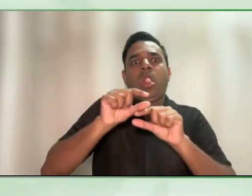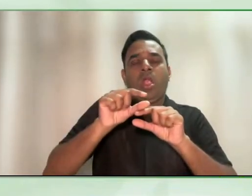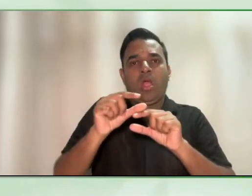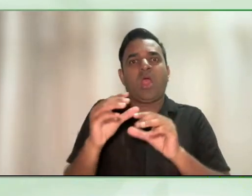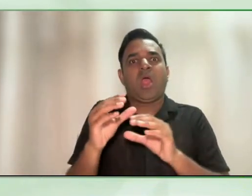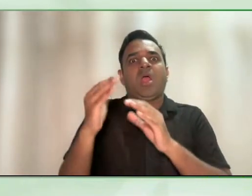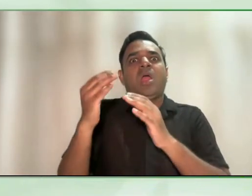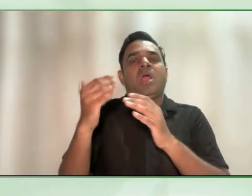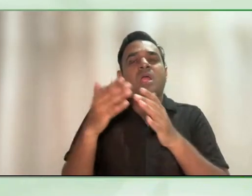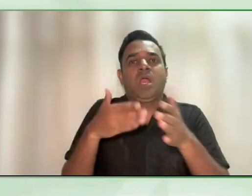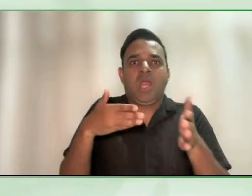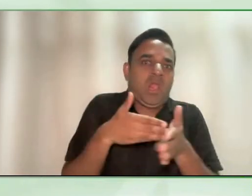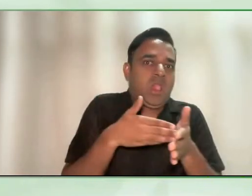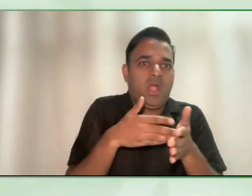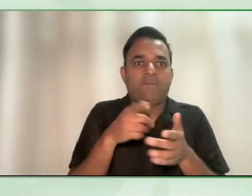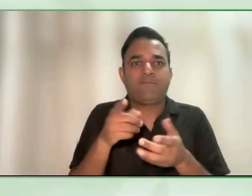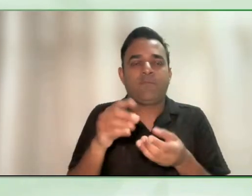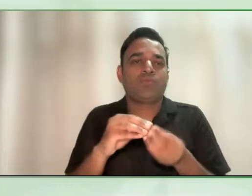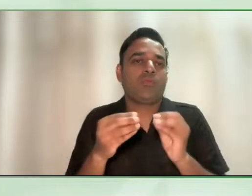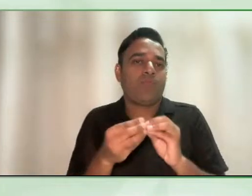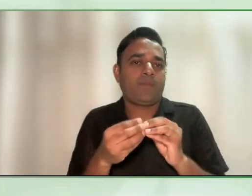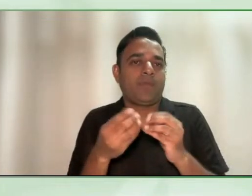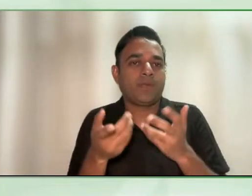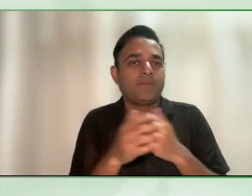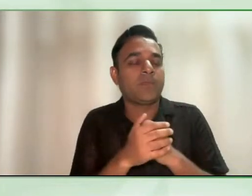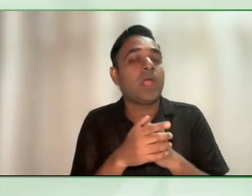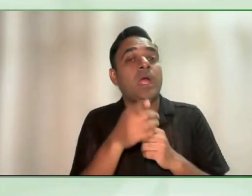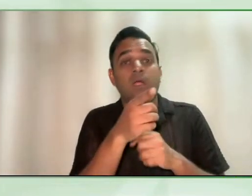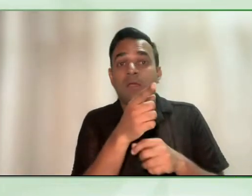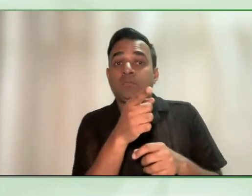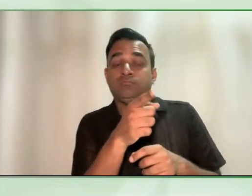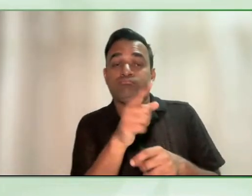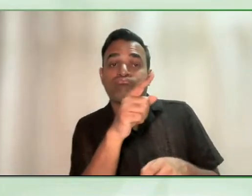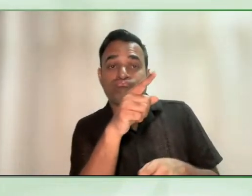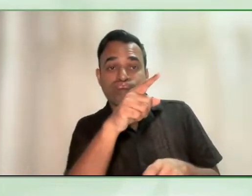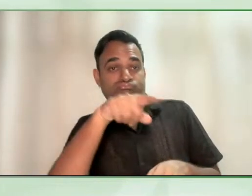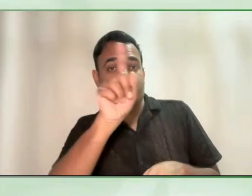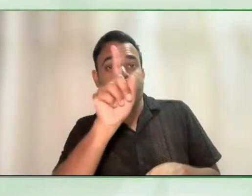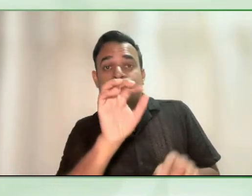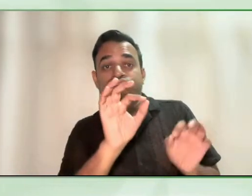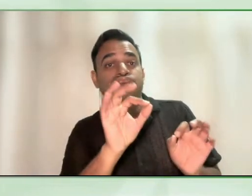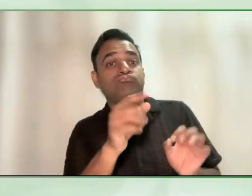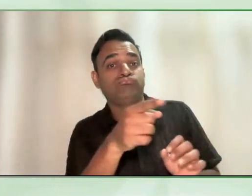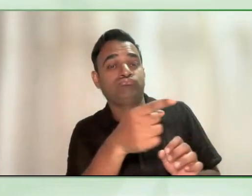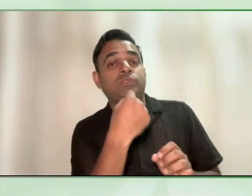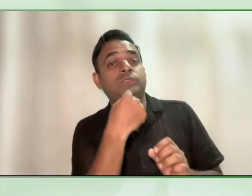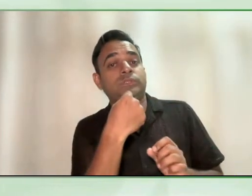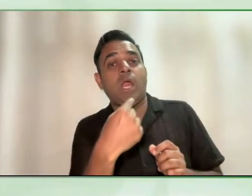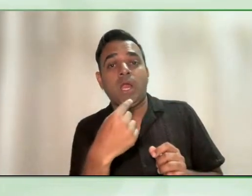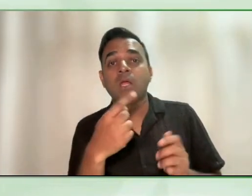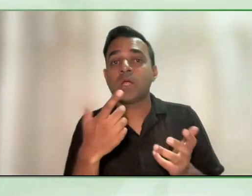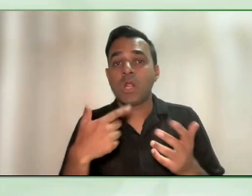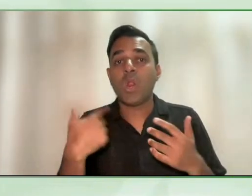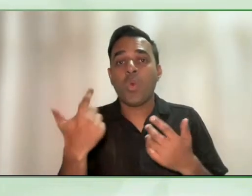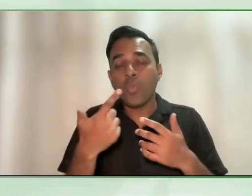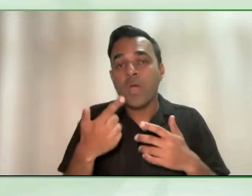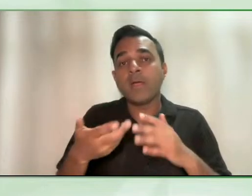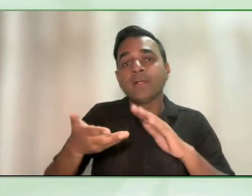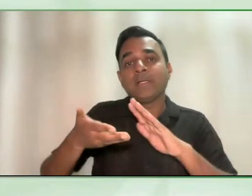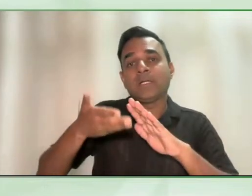thinking more long term on how to have adaptation measures. And by the way, the funding is